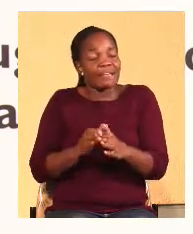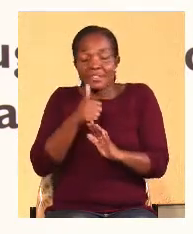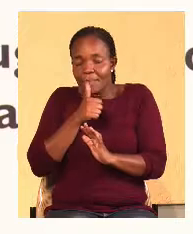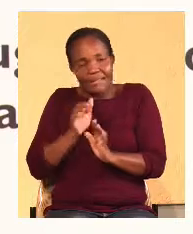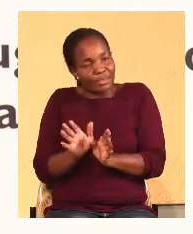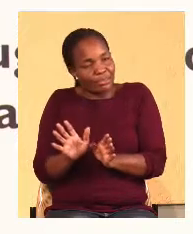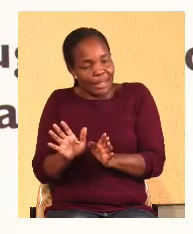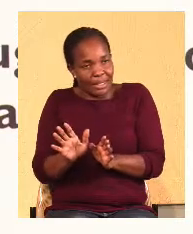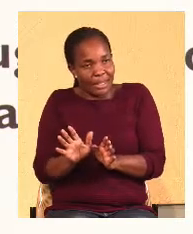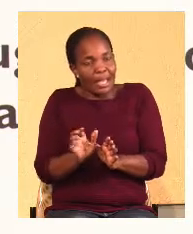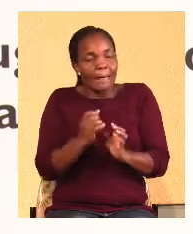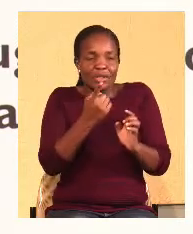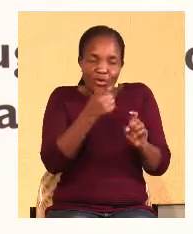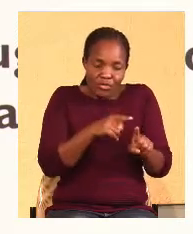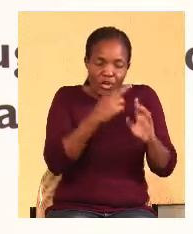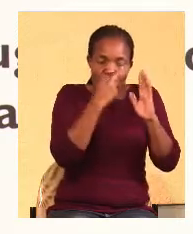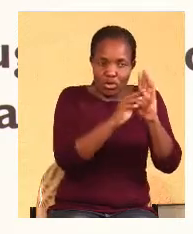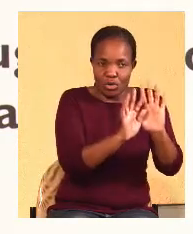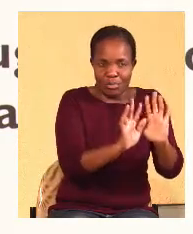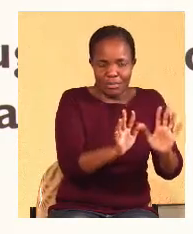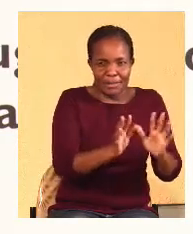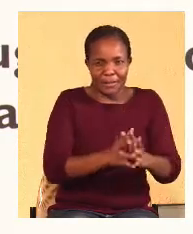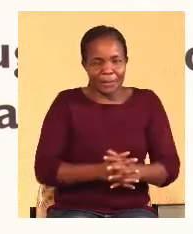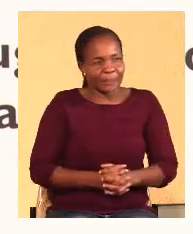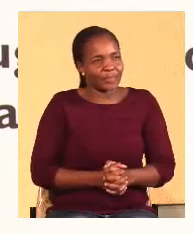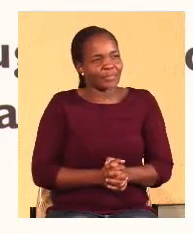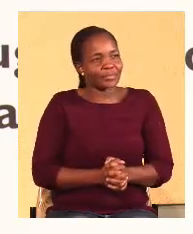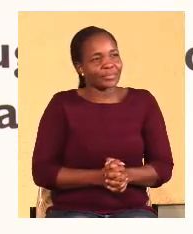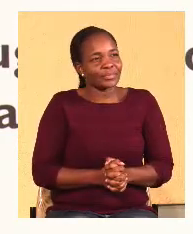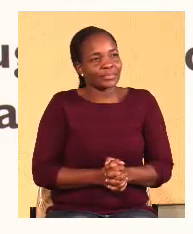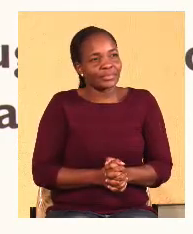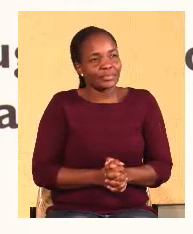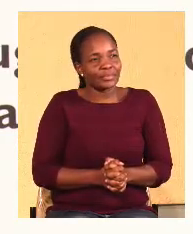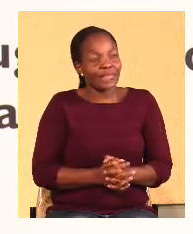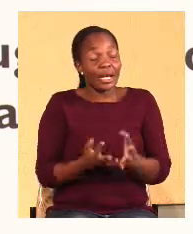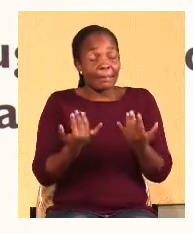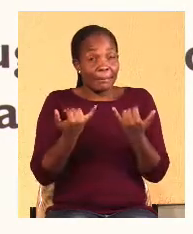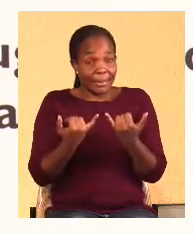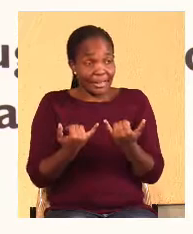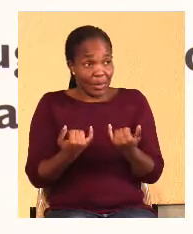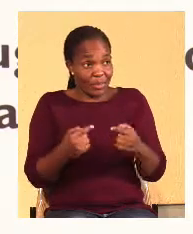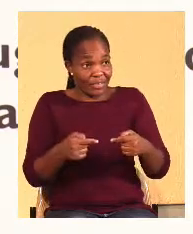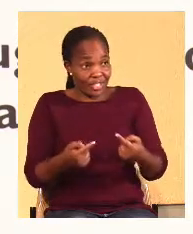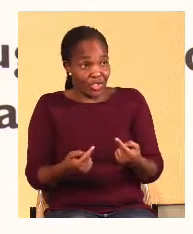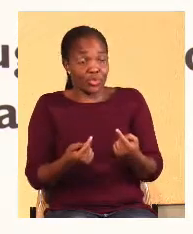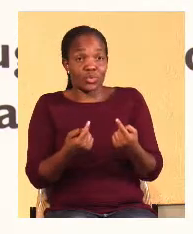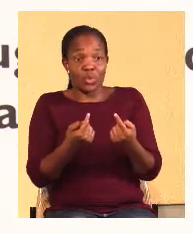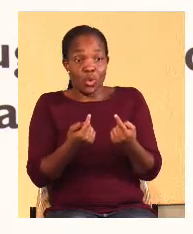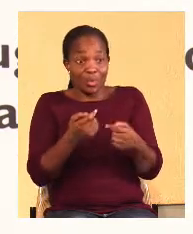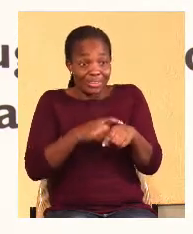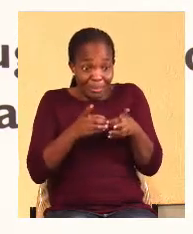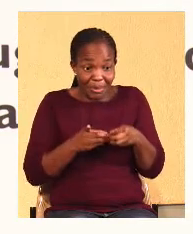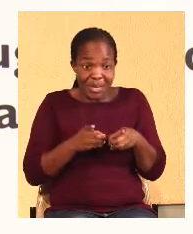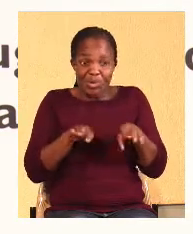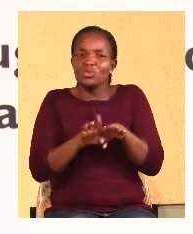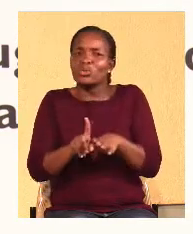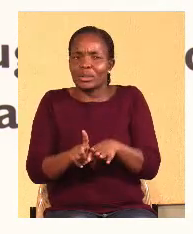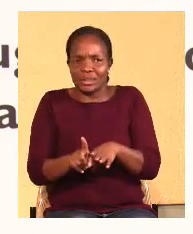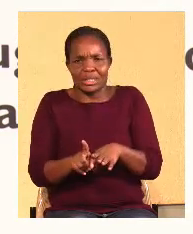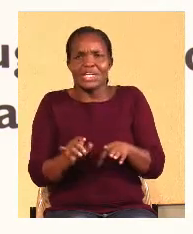that as a collective we are saying, we're finding ourselves in this situation. What is it that we should do? What are the